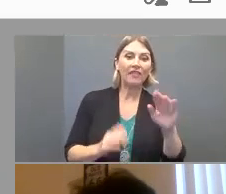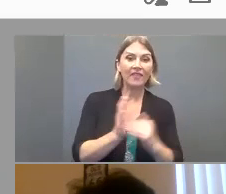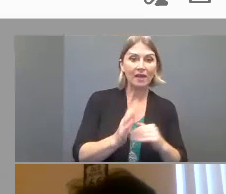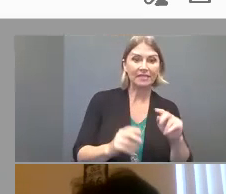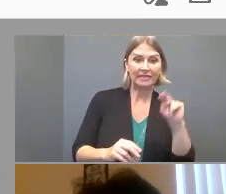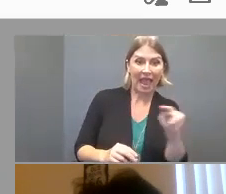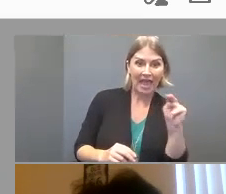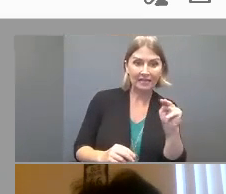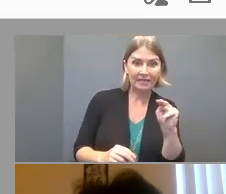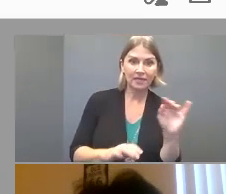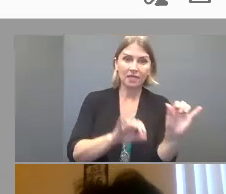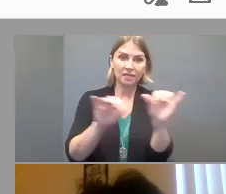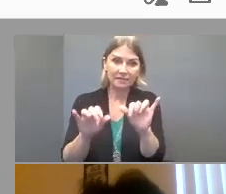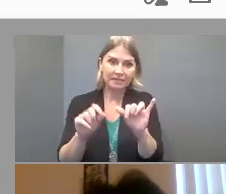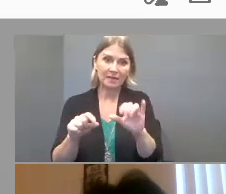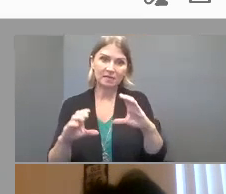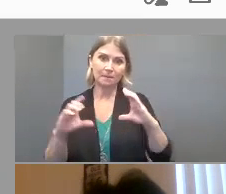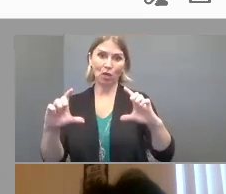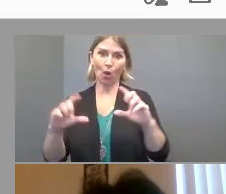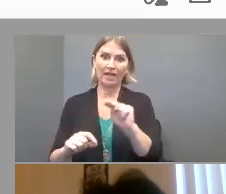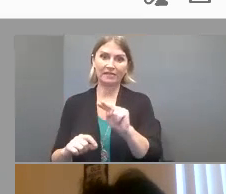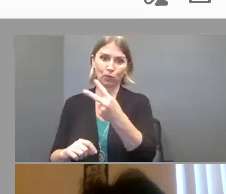of functions big O of n squared.